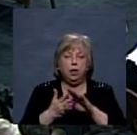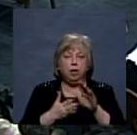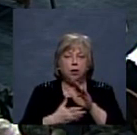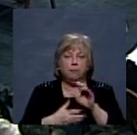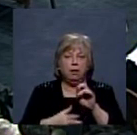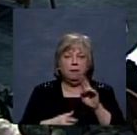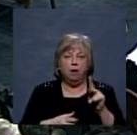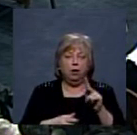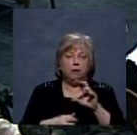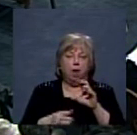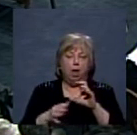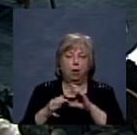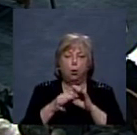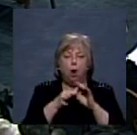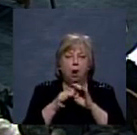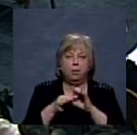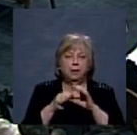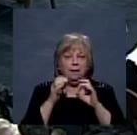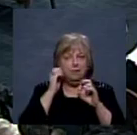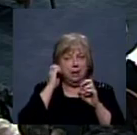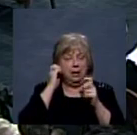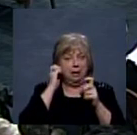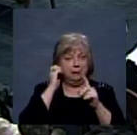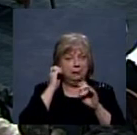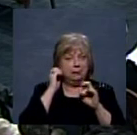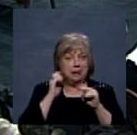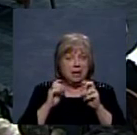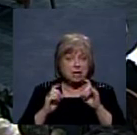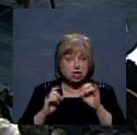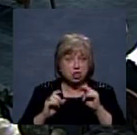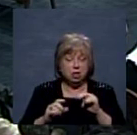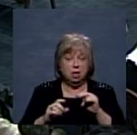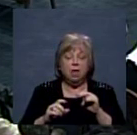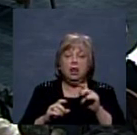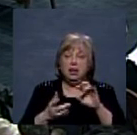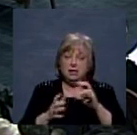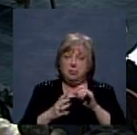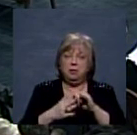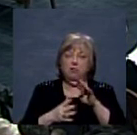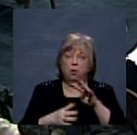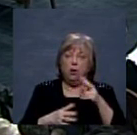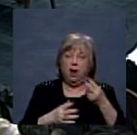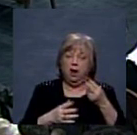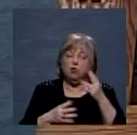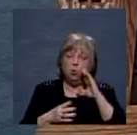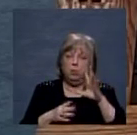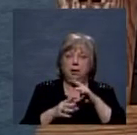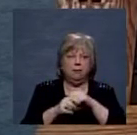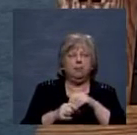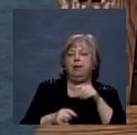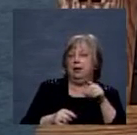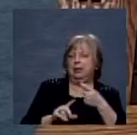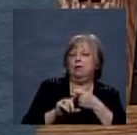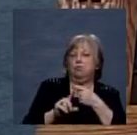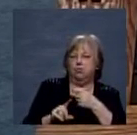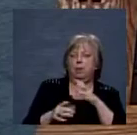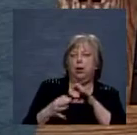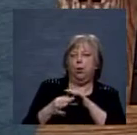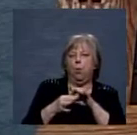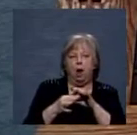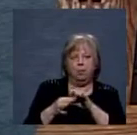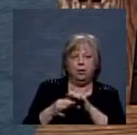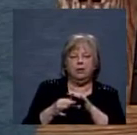This seems like something 4-H would do. Okay. So this is from the Cooperative Extension Service. Okay. It's creating a